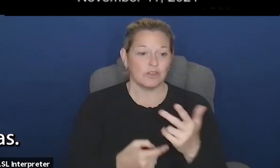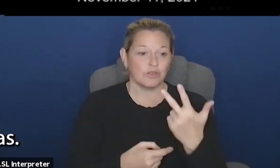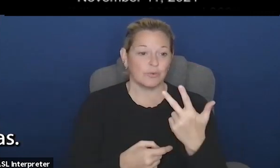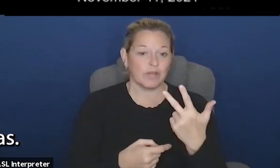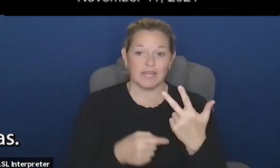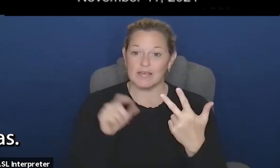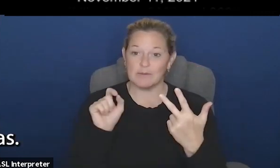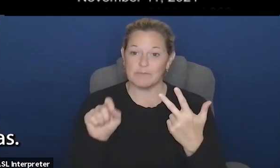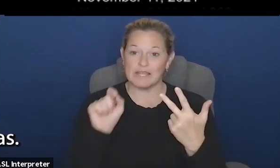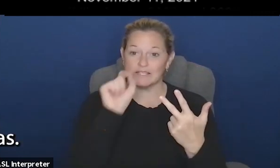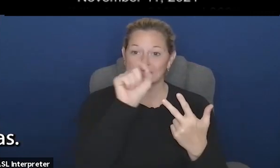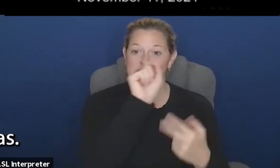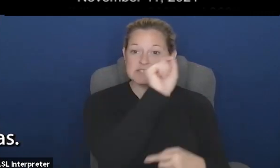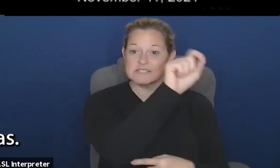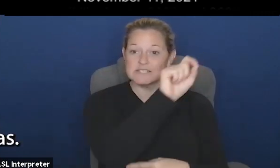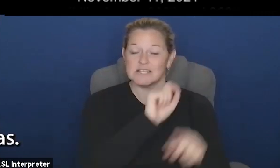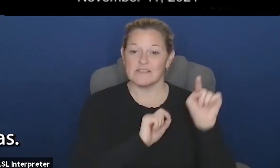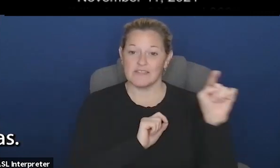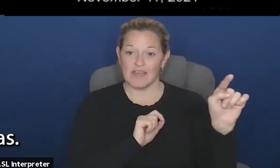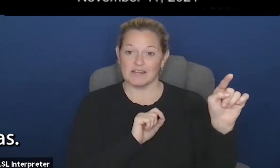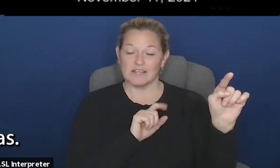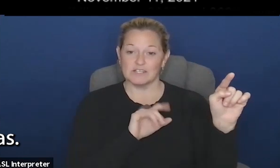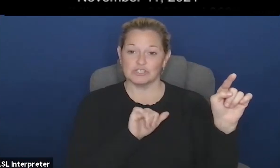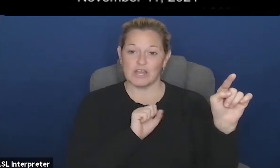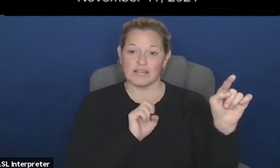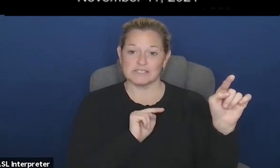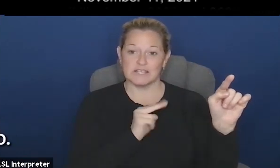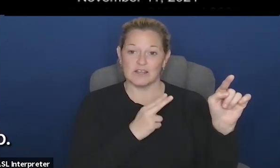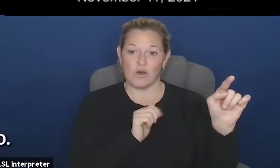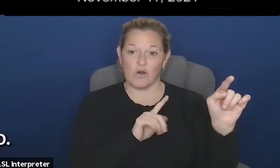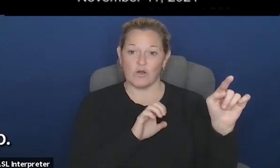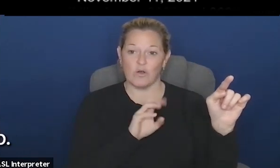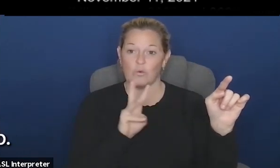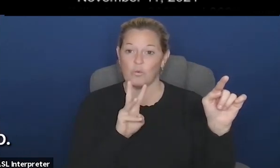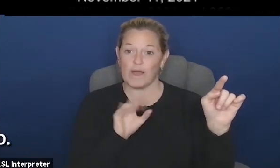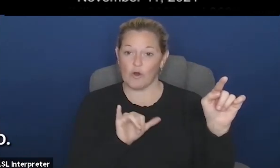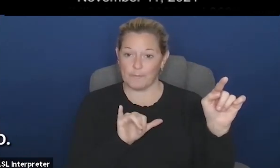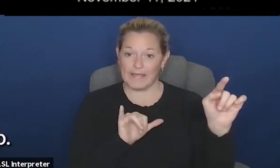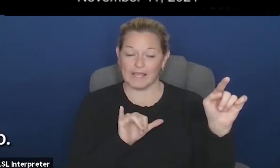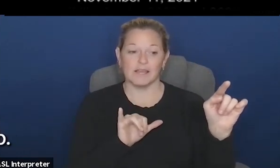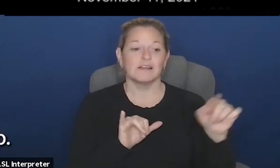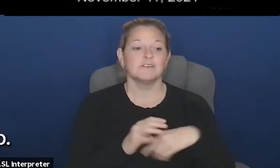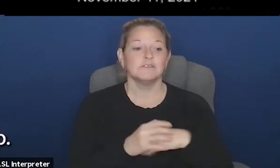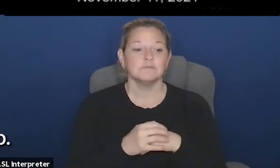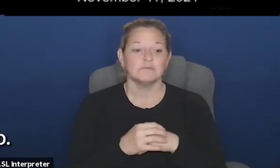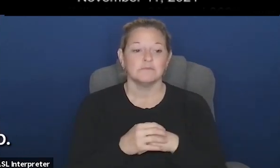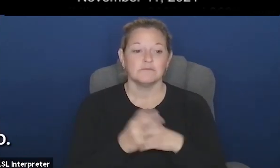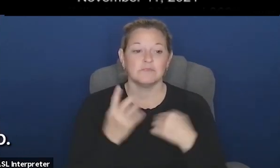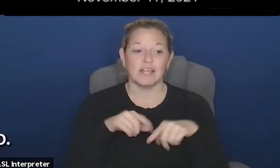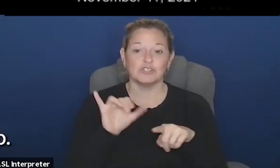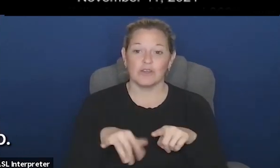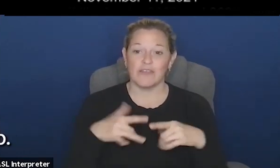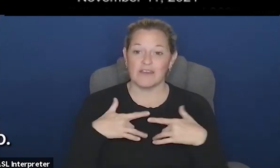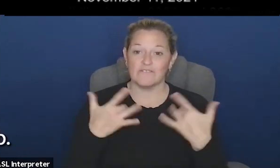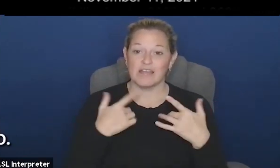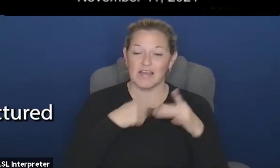one on the left is in Jackson Hole, Wyoming, which is where I was. And at that event, I streamed the sound of the